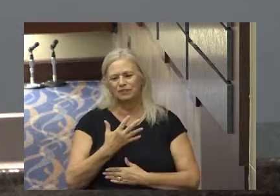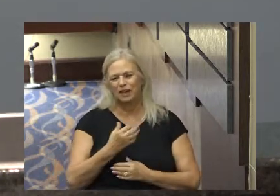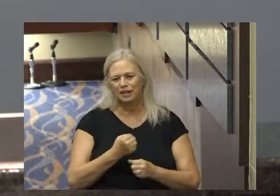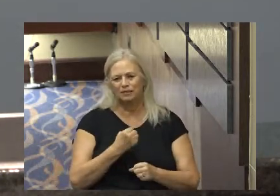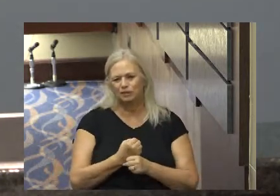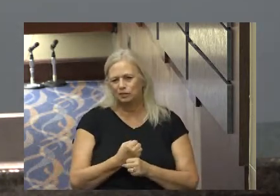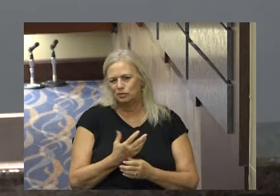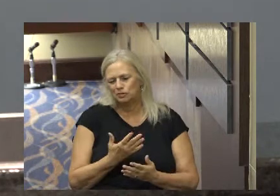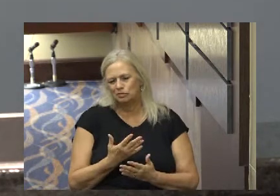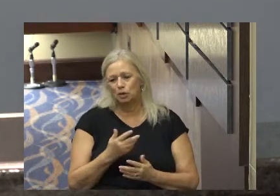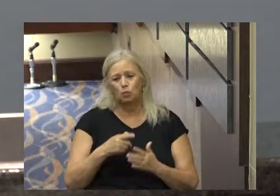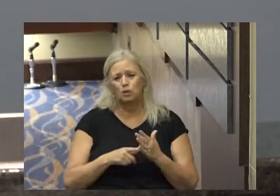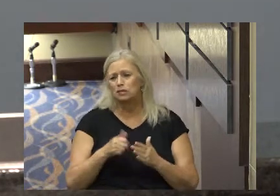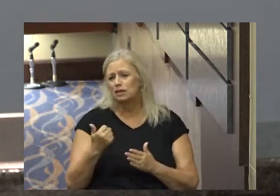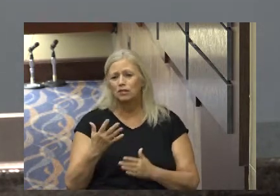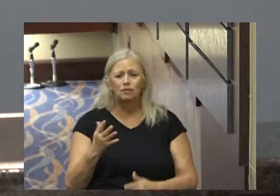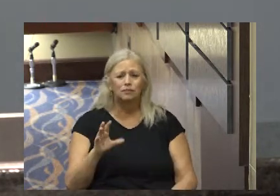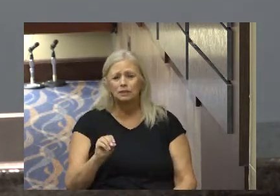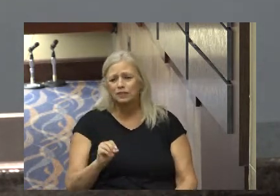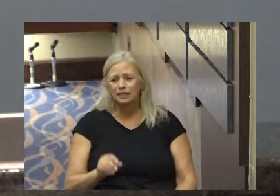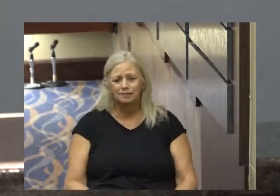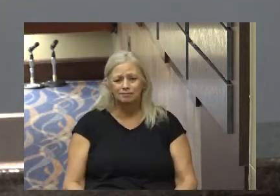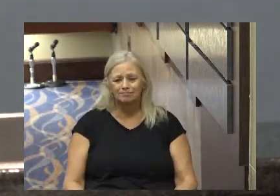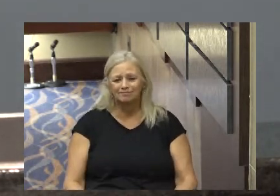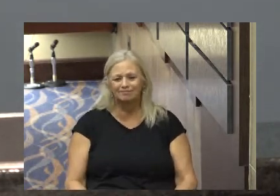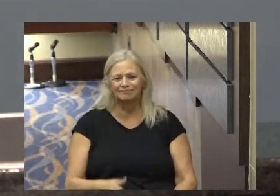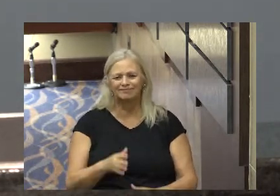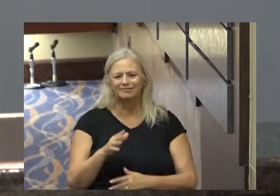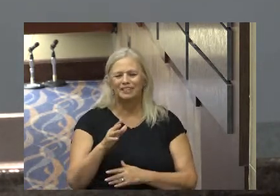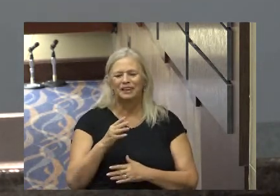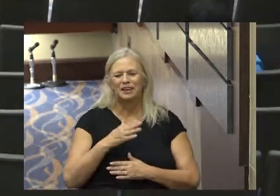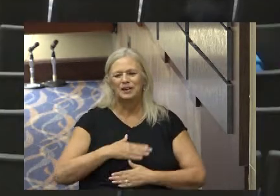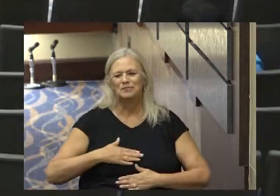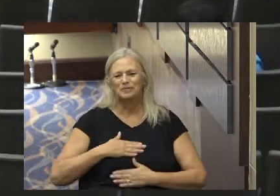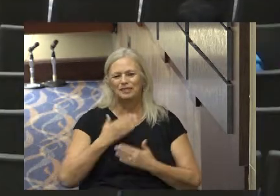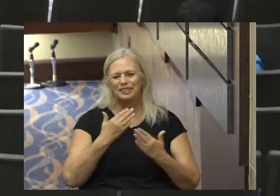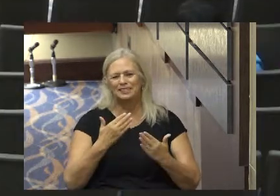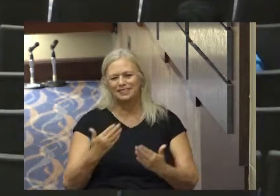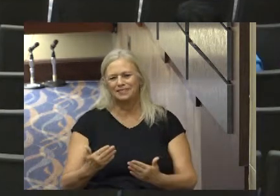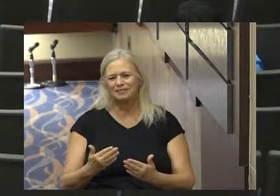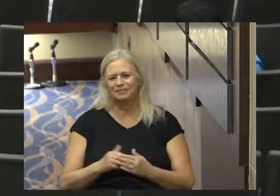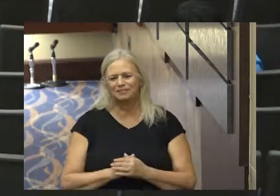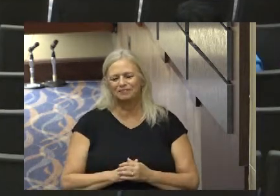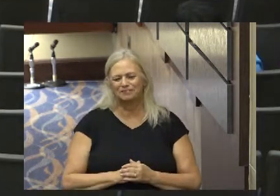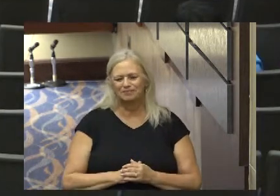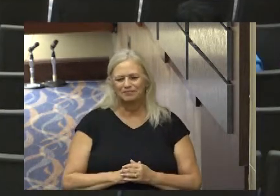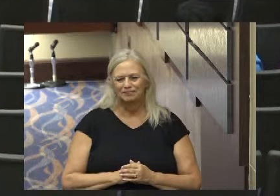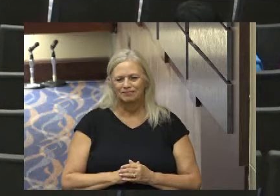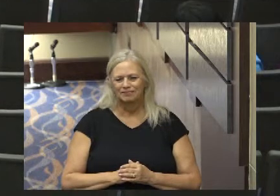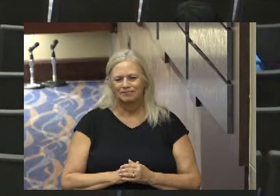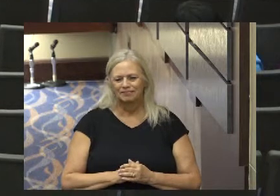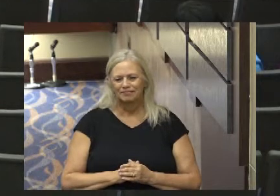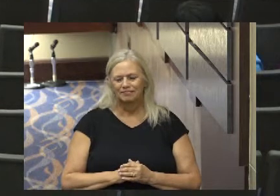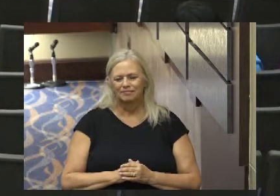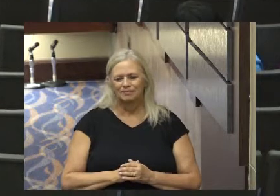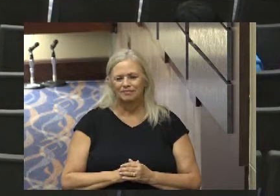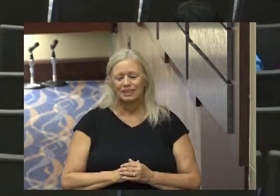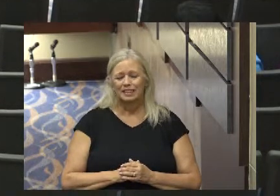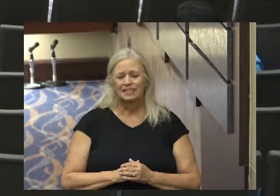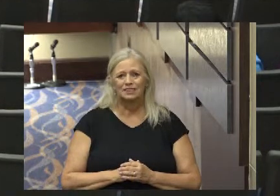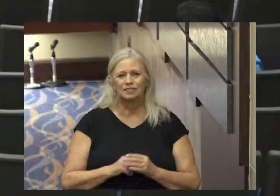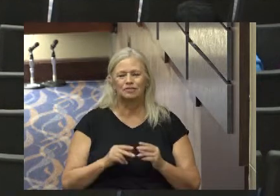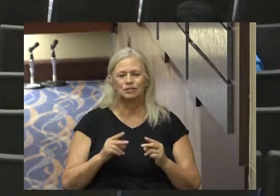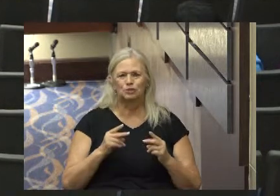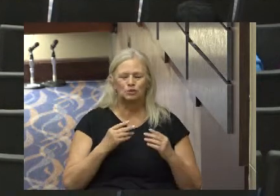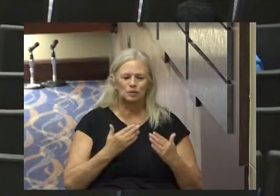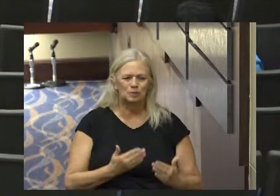another 50. I appreciate everything. Appreciate everything you're doing. Bradley, it's been a real pleasure serving with you